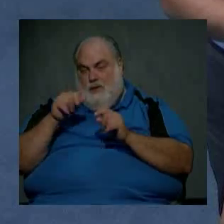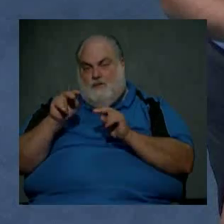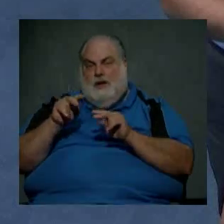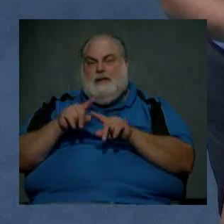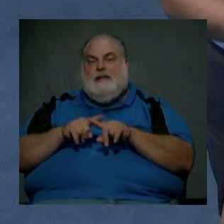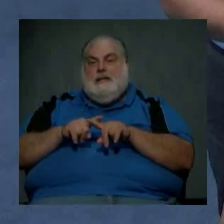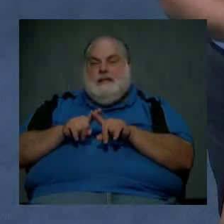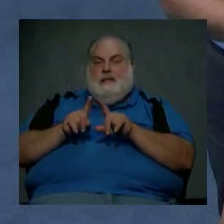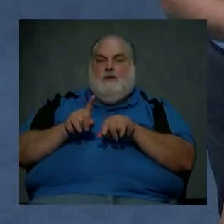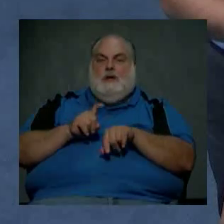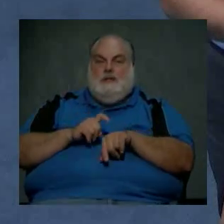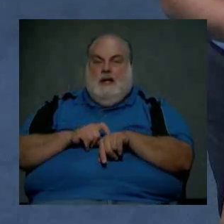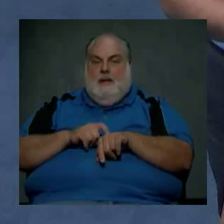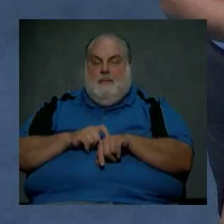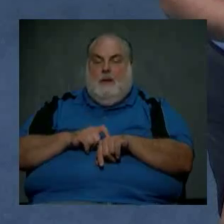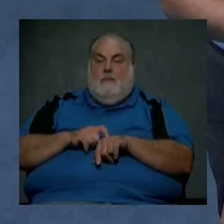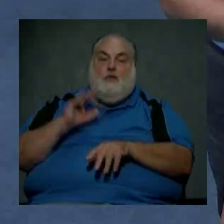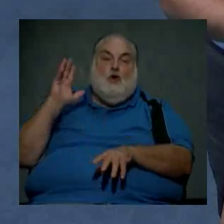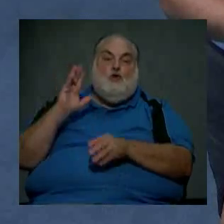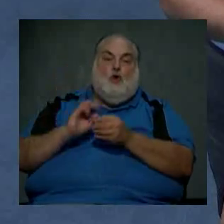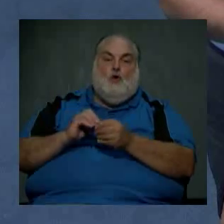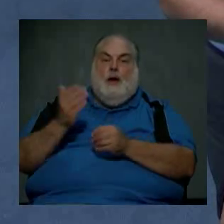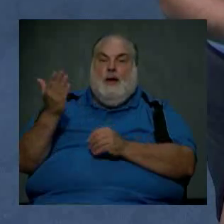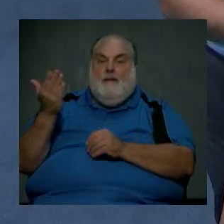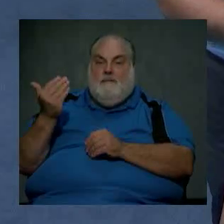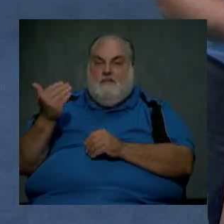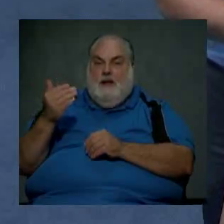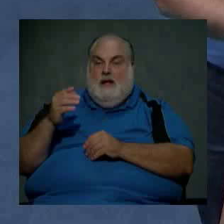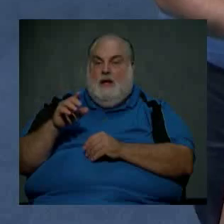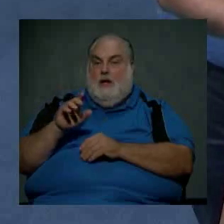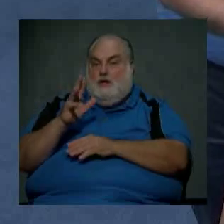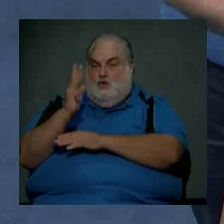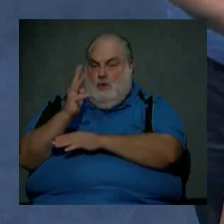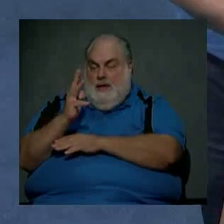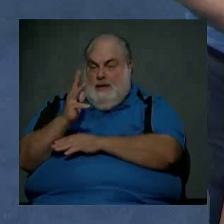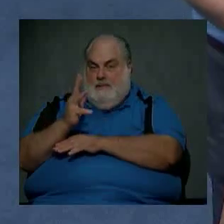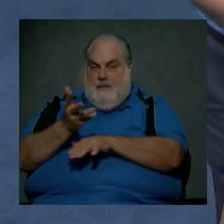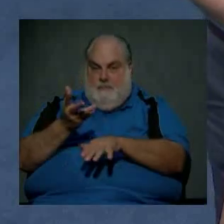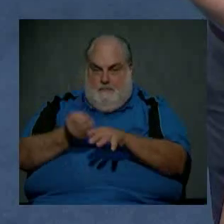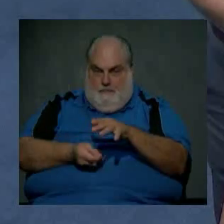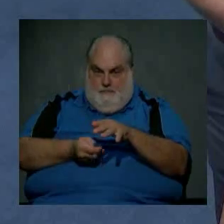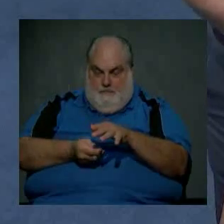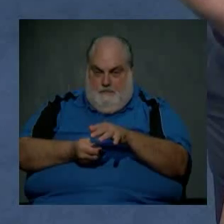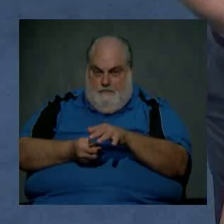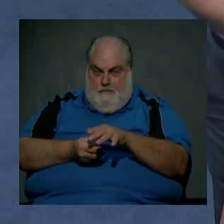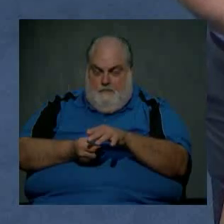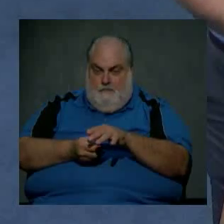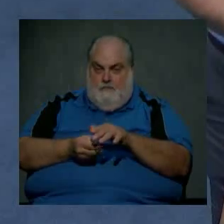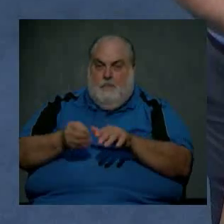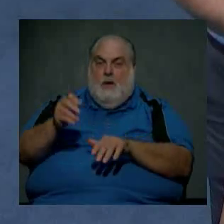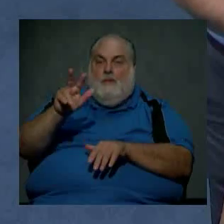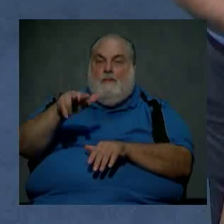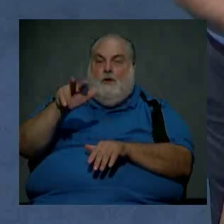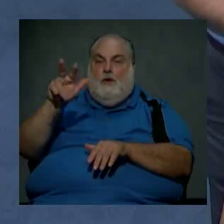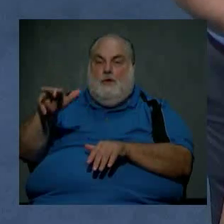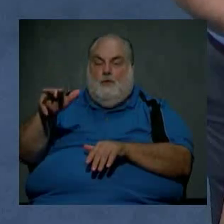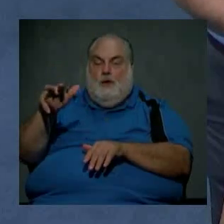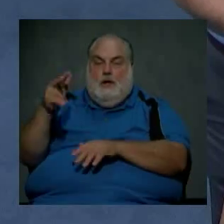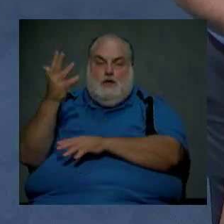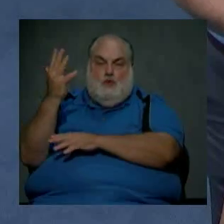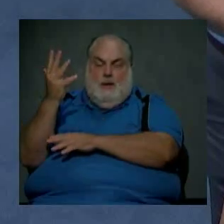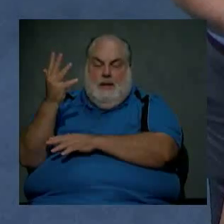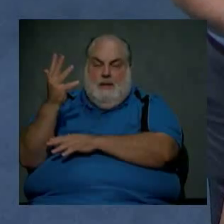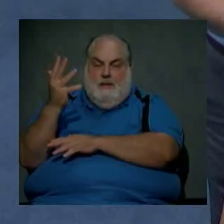times, but there's 15 trees shown to be totally missing. There's 33 trees that are poor or in